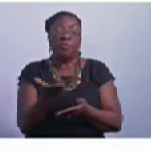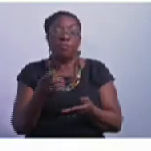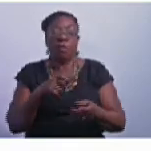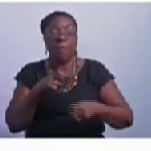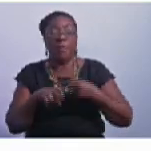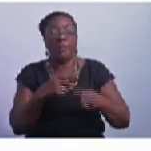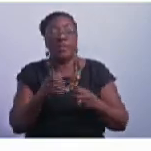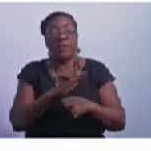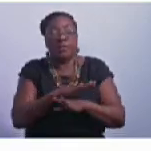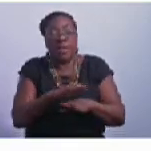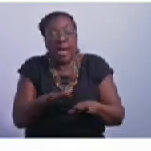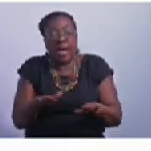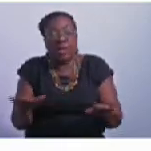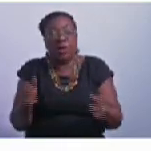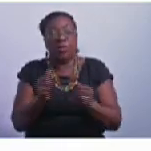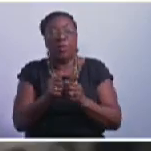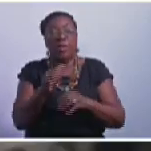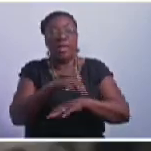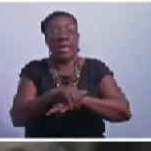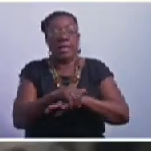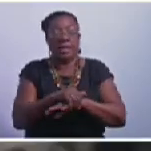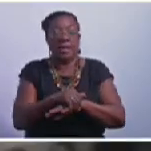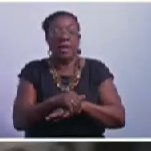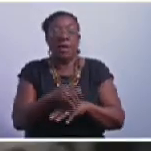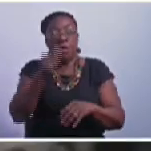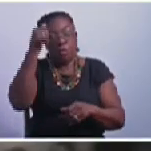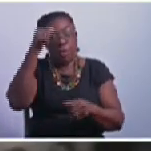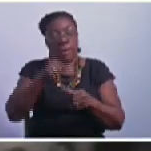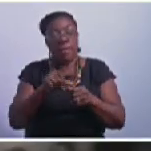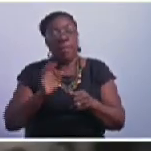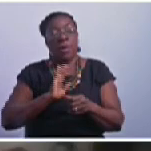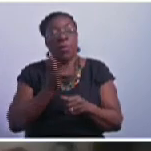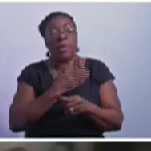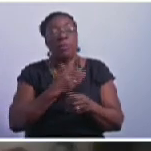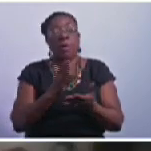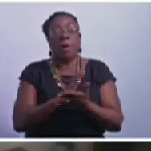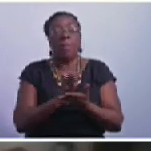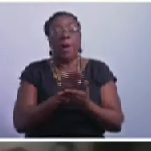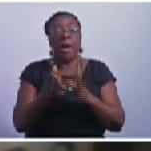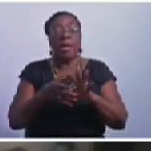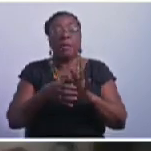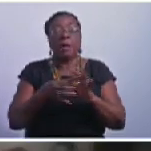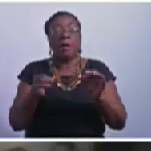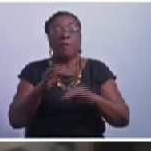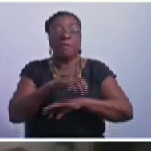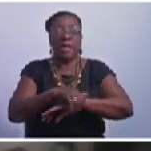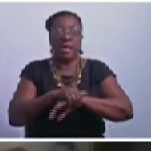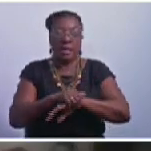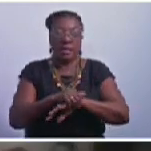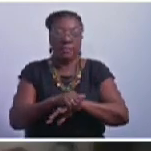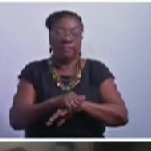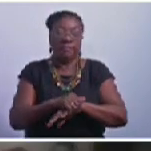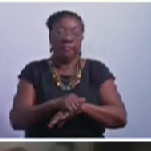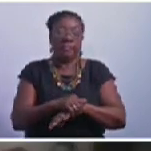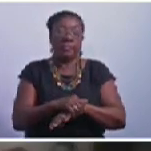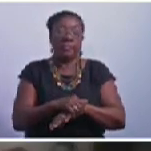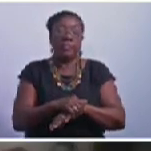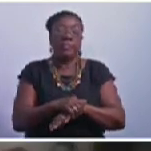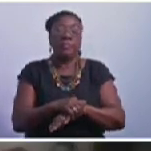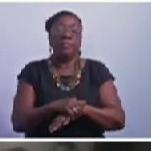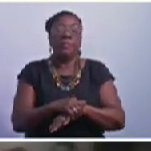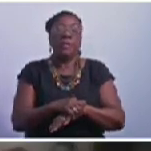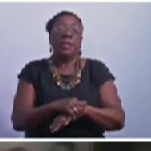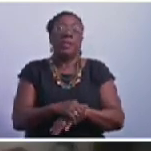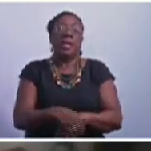was a subject. We was a colony of Great Britain. It's been more than four decades since the independence delegation went to